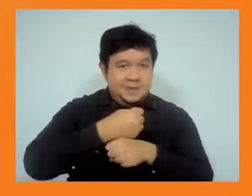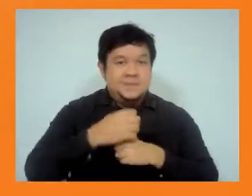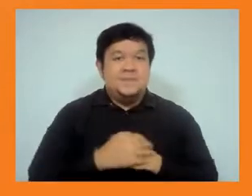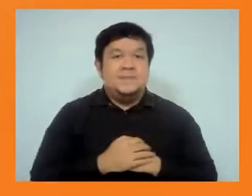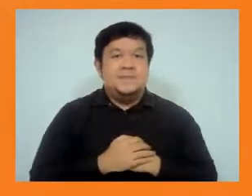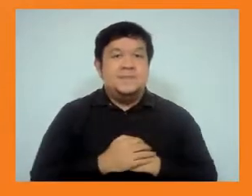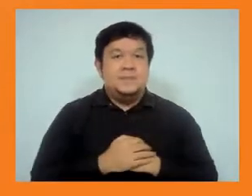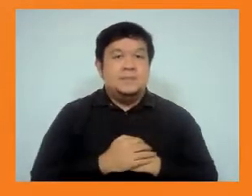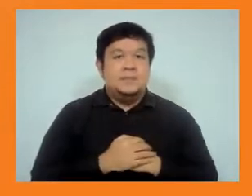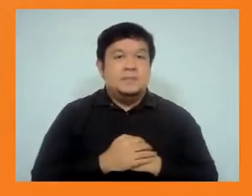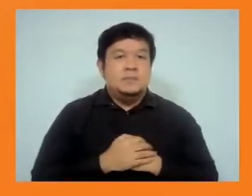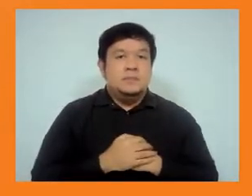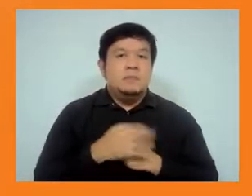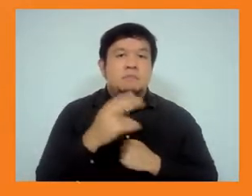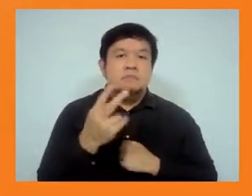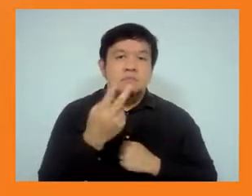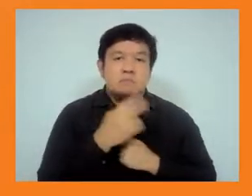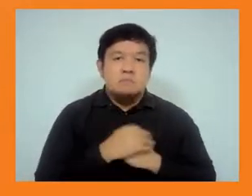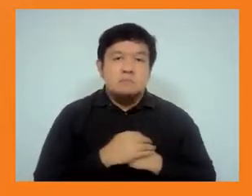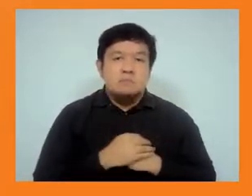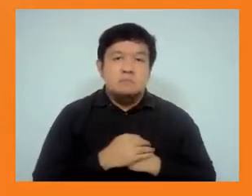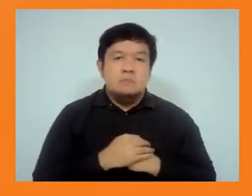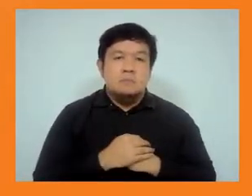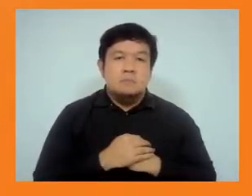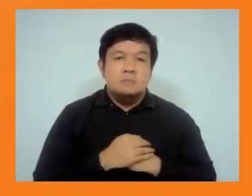affect and support people's livelihoods.